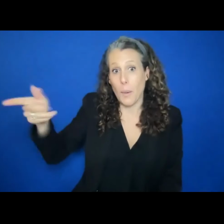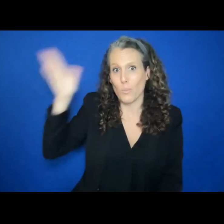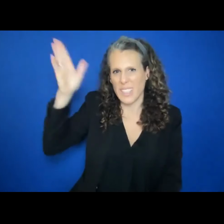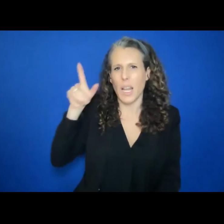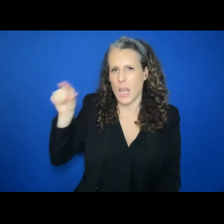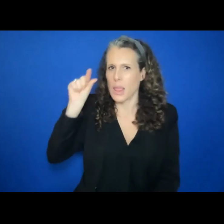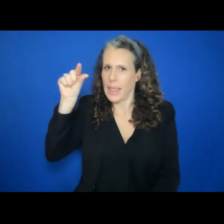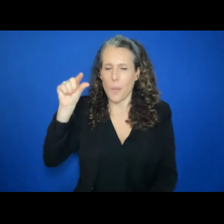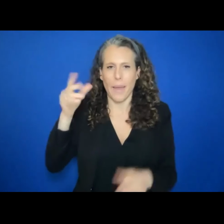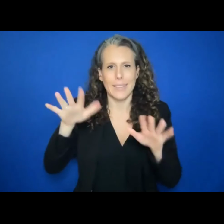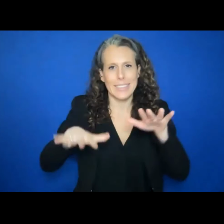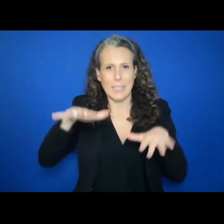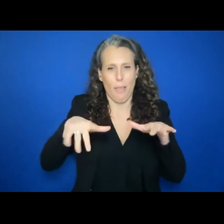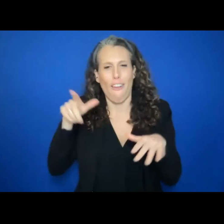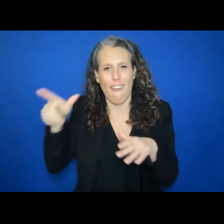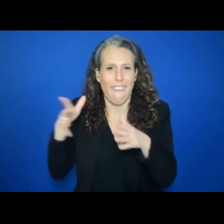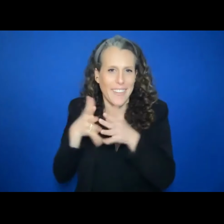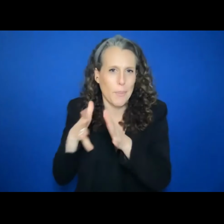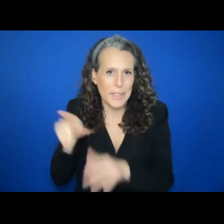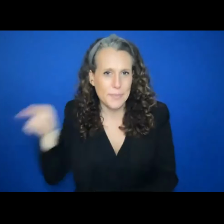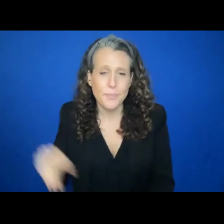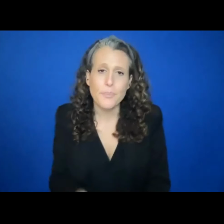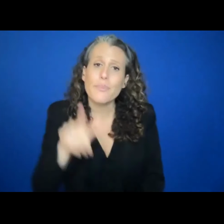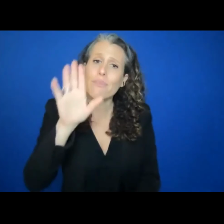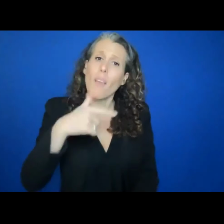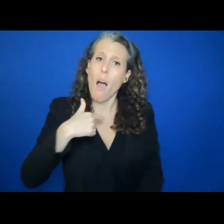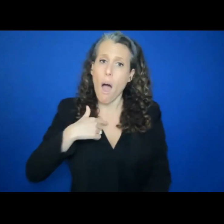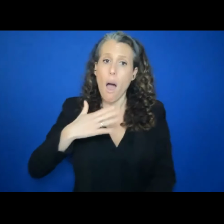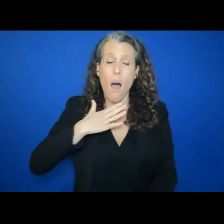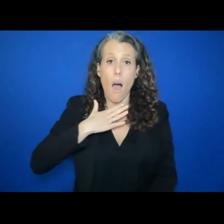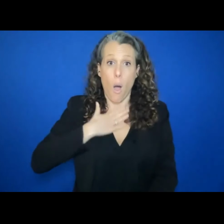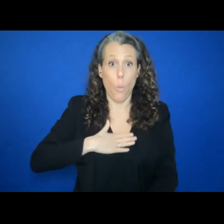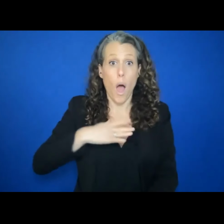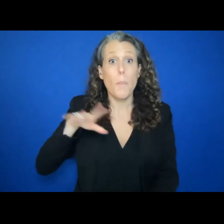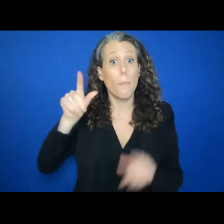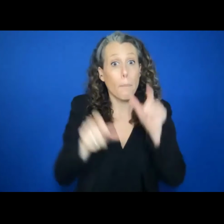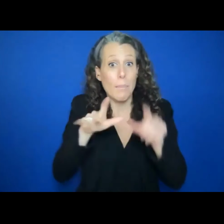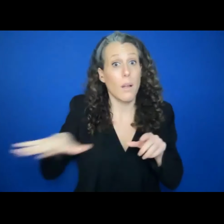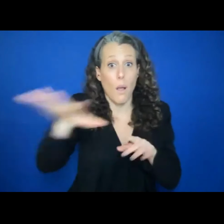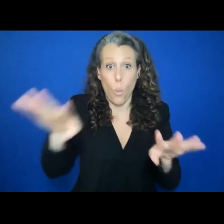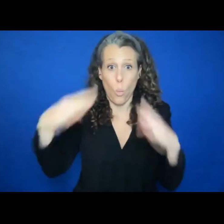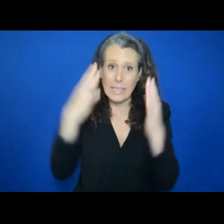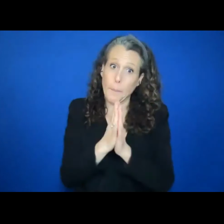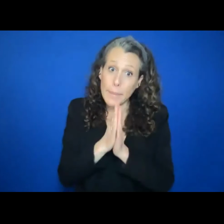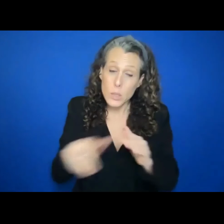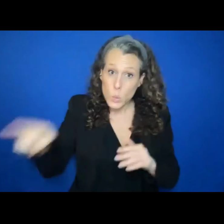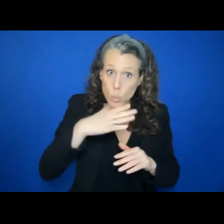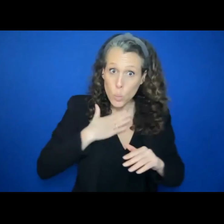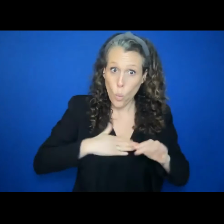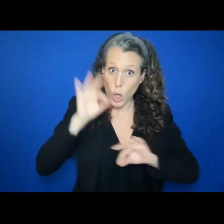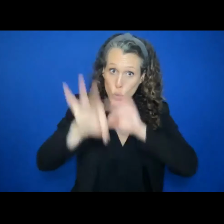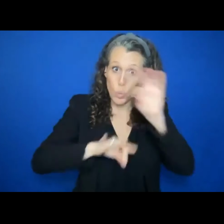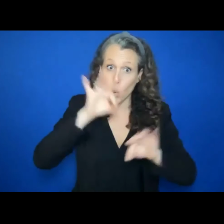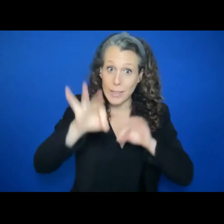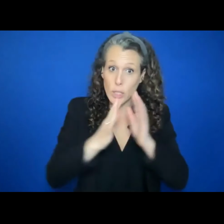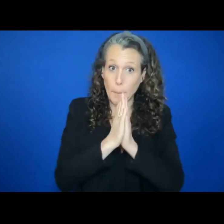presentation. So I'd just like to say to everybody who's tuning in, please do ask questions. If you're joining us on Zoom,